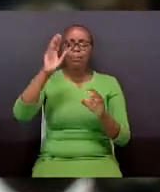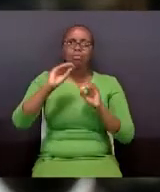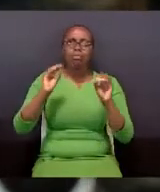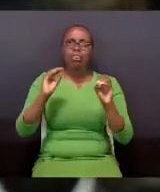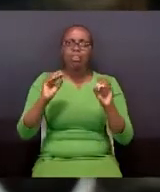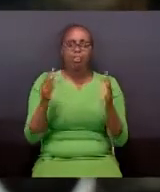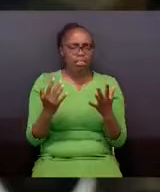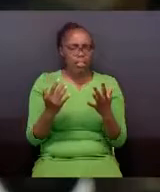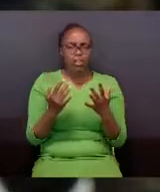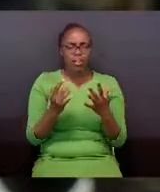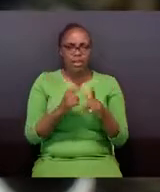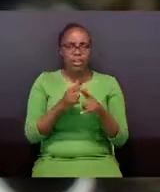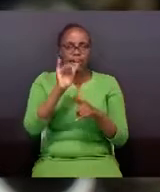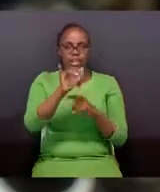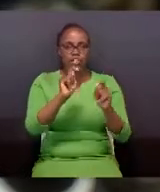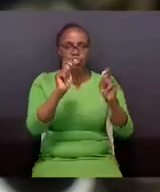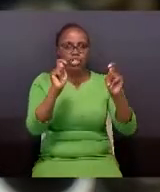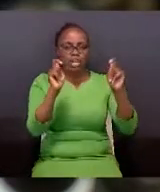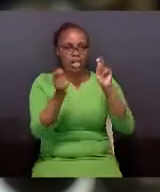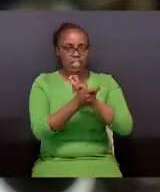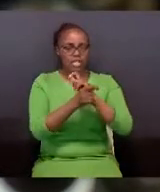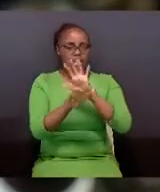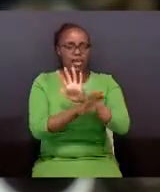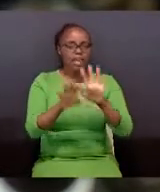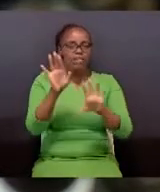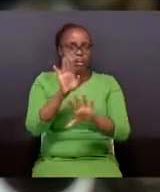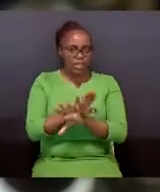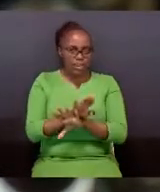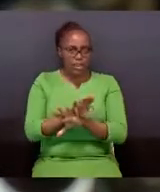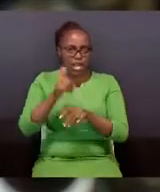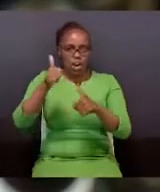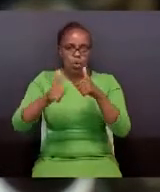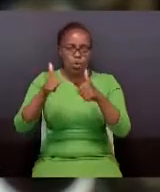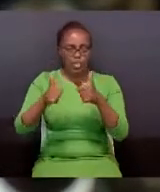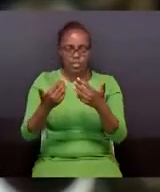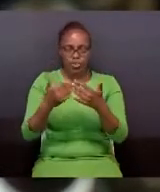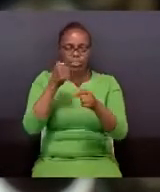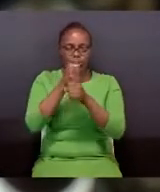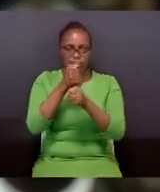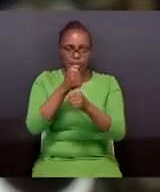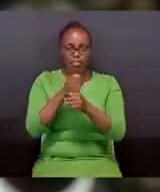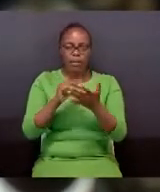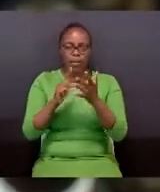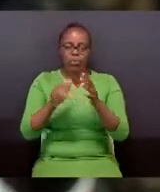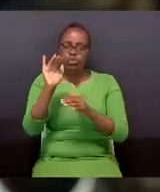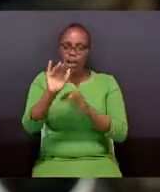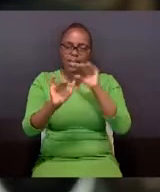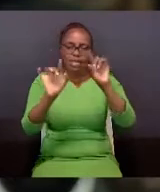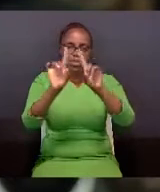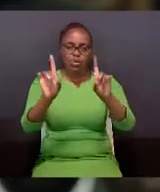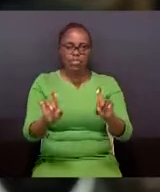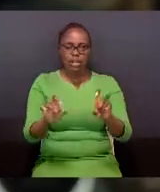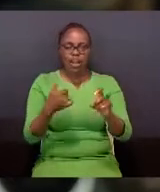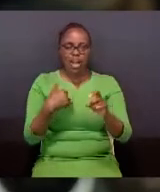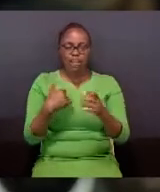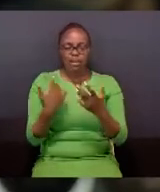sky? And that changed everything that the world works upon. So ask extraordinary questions. The second